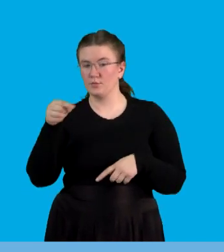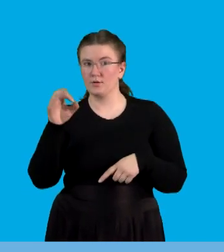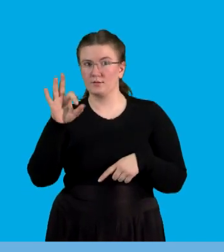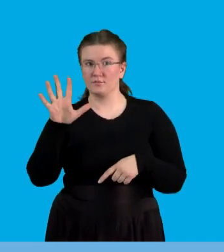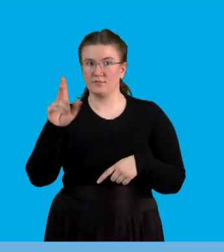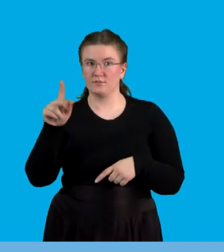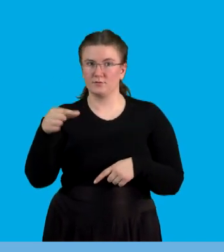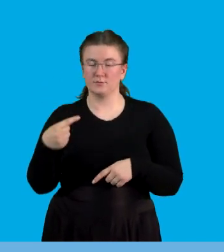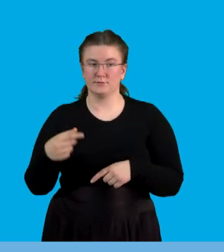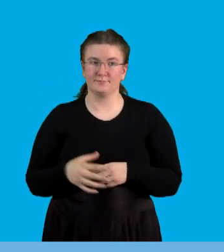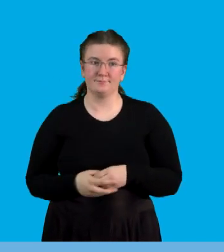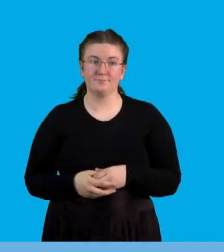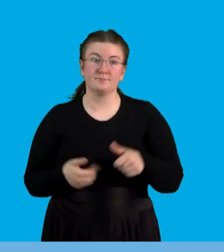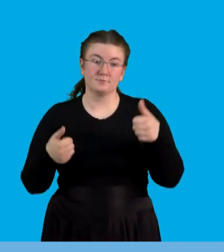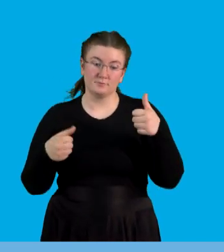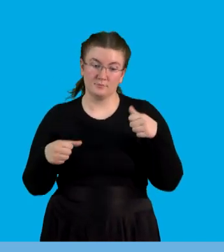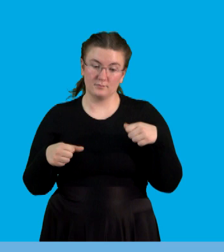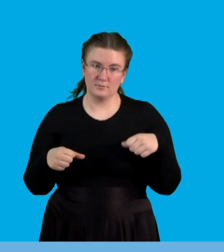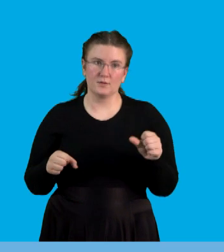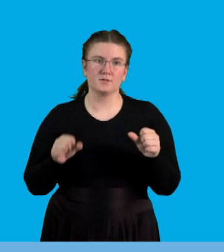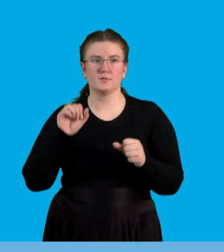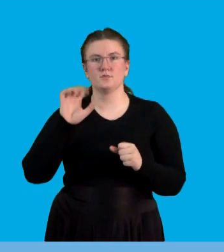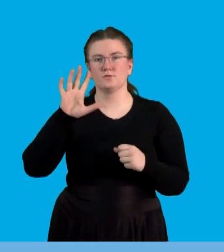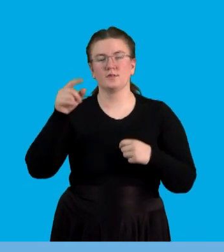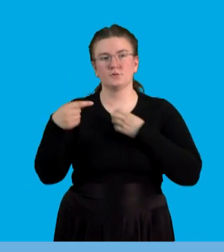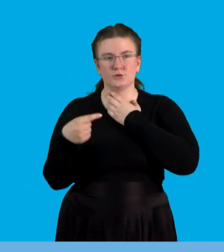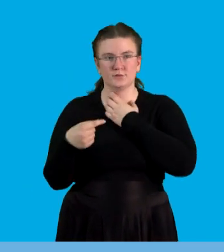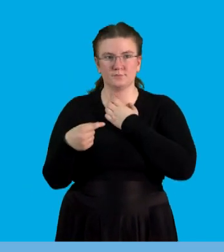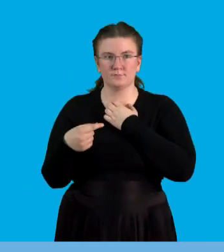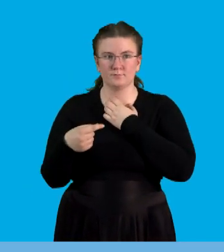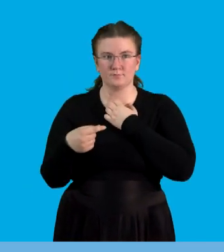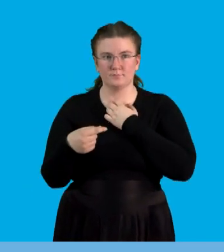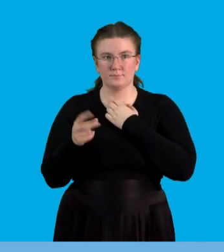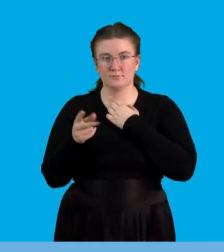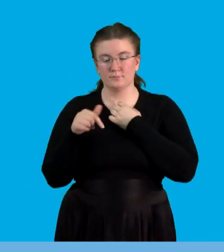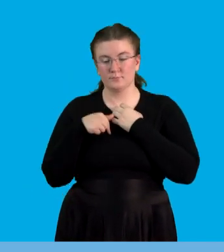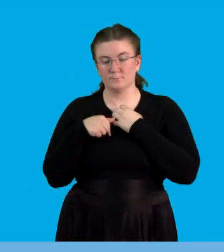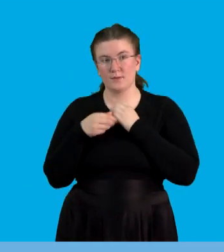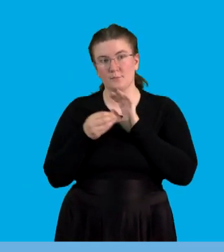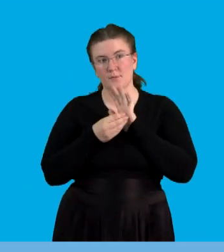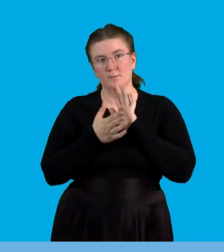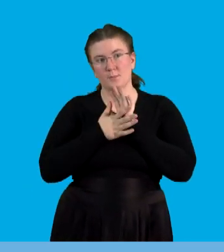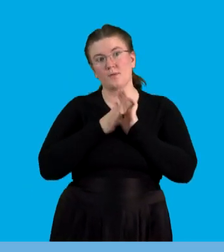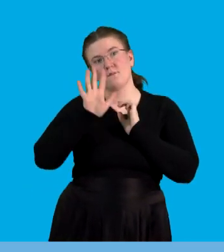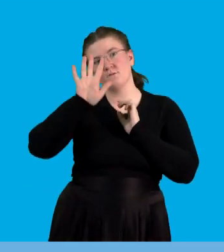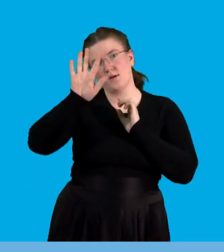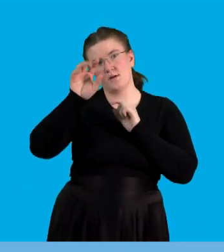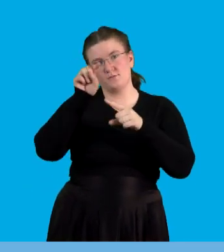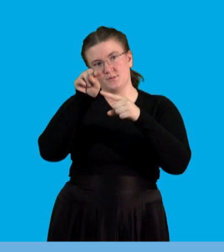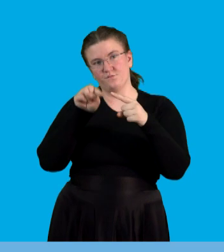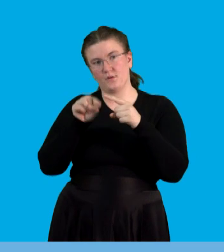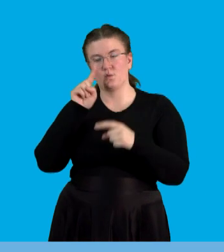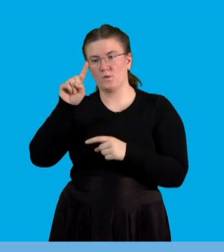0.35 kilograms. And then with the 5 grams, again we're going to say 5 divided